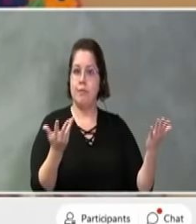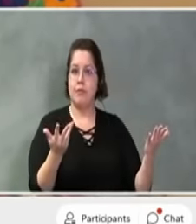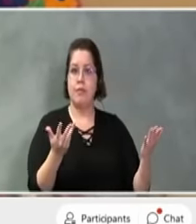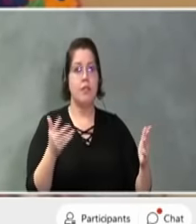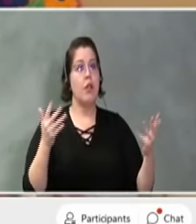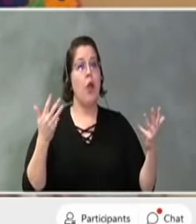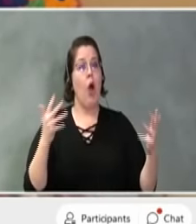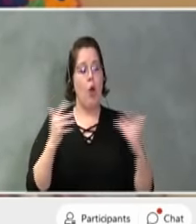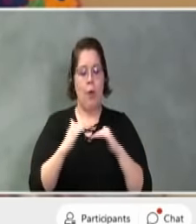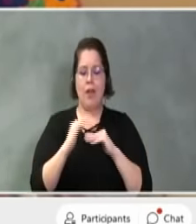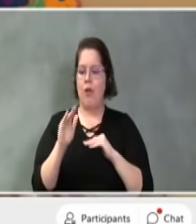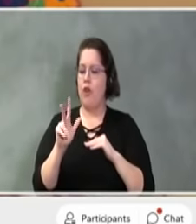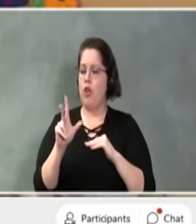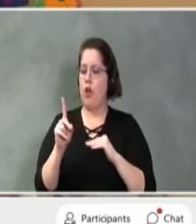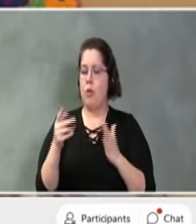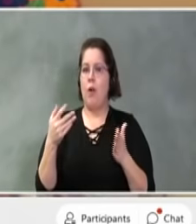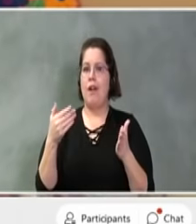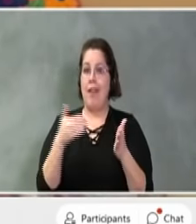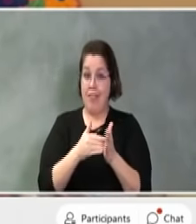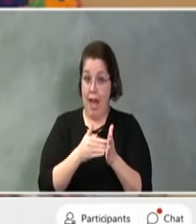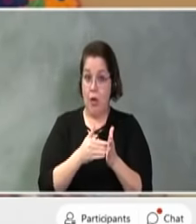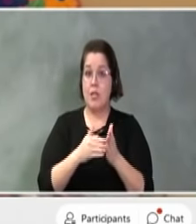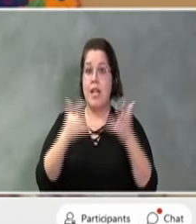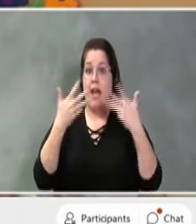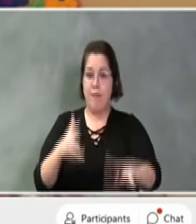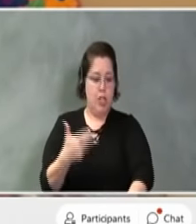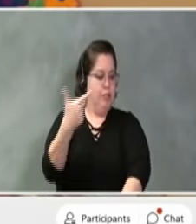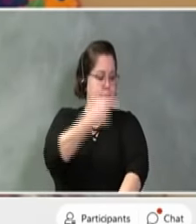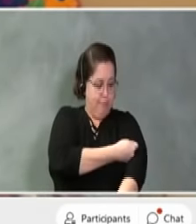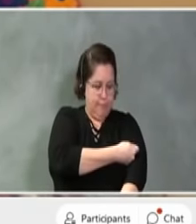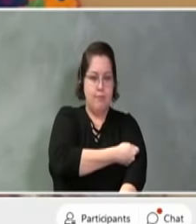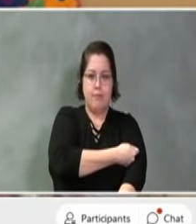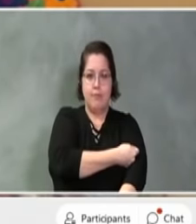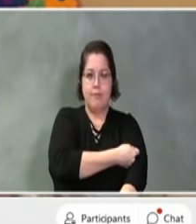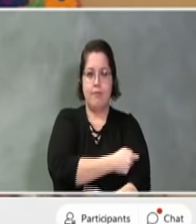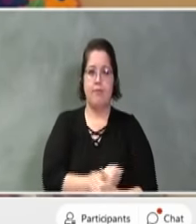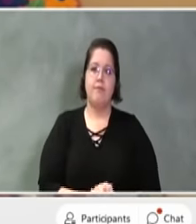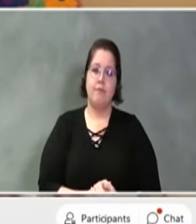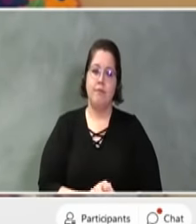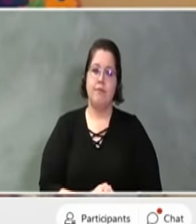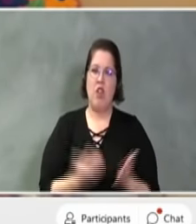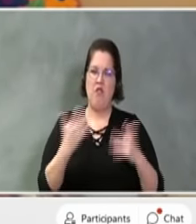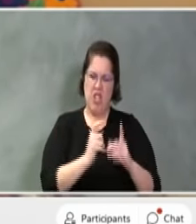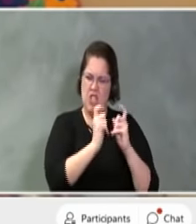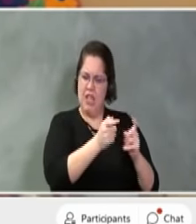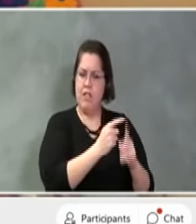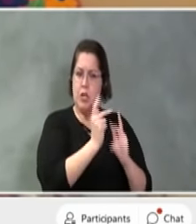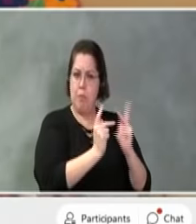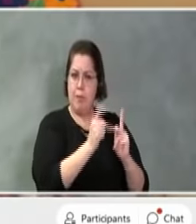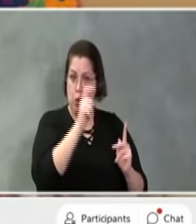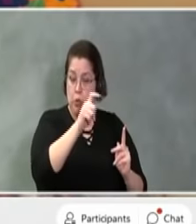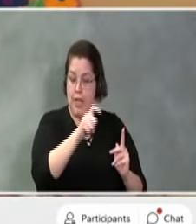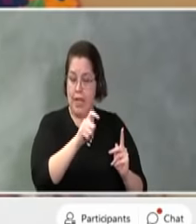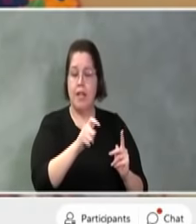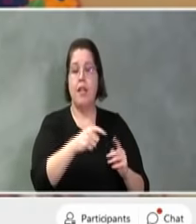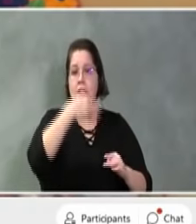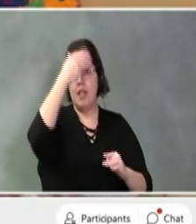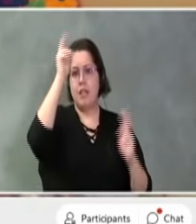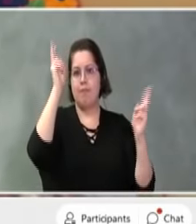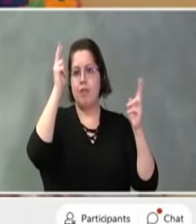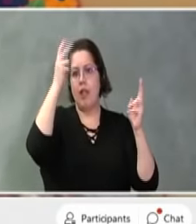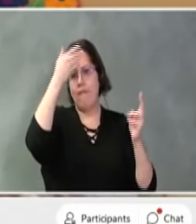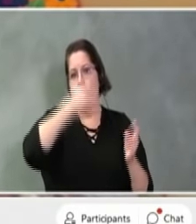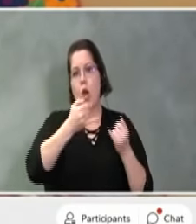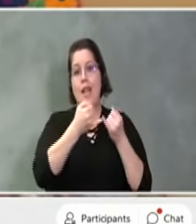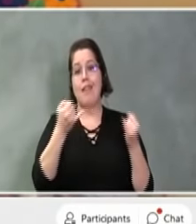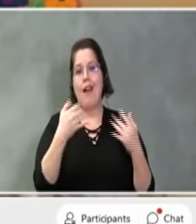already over 31,000 of those have been injected, administered to people who need it, frontline healthcare